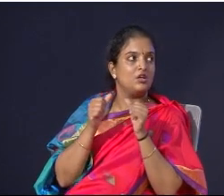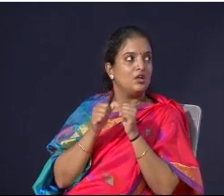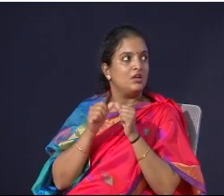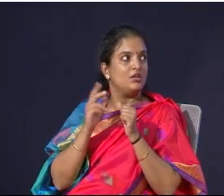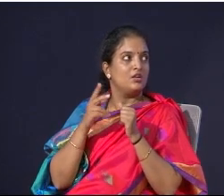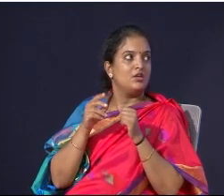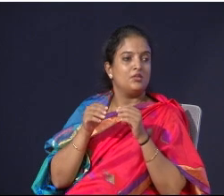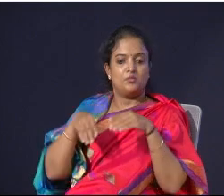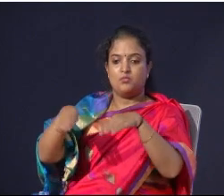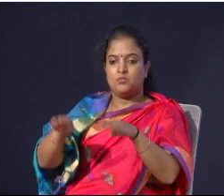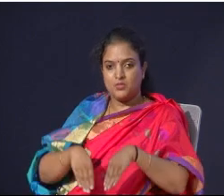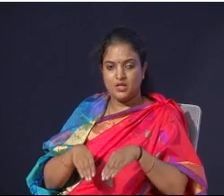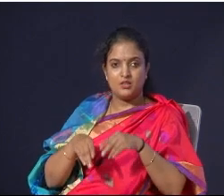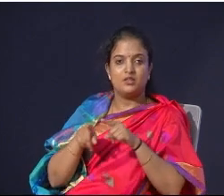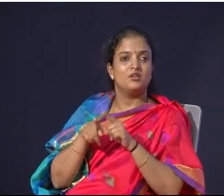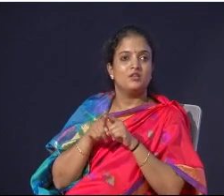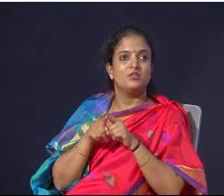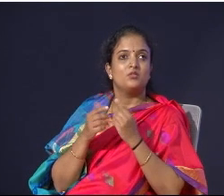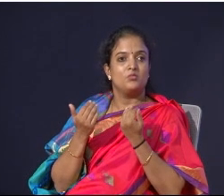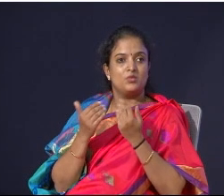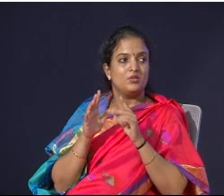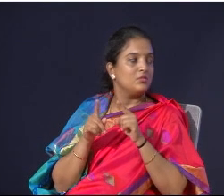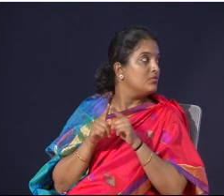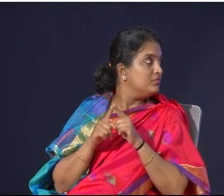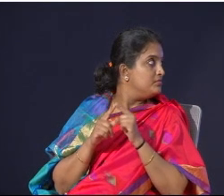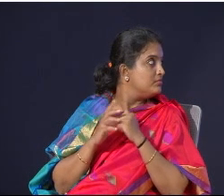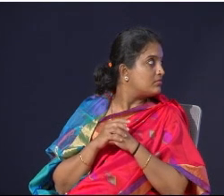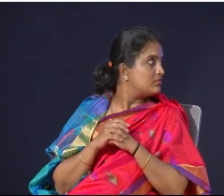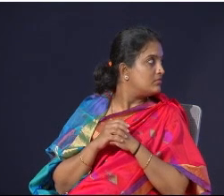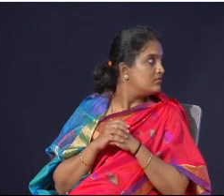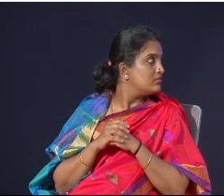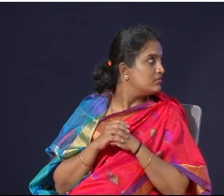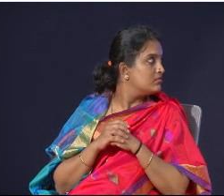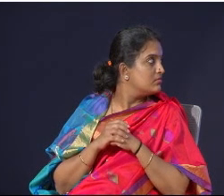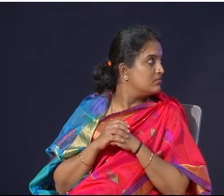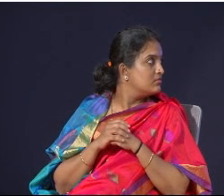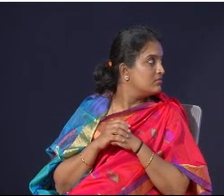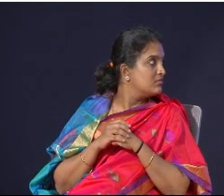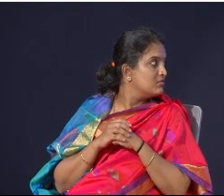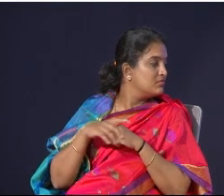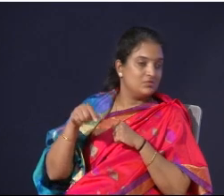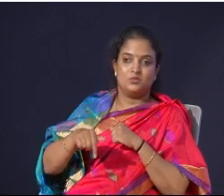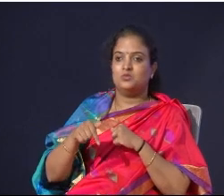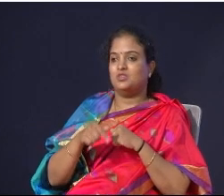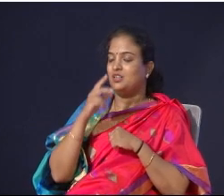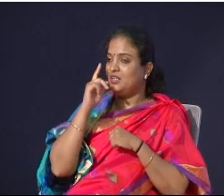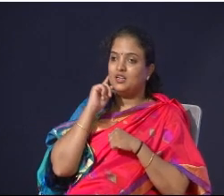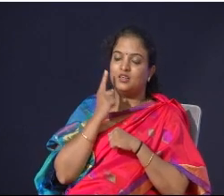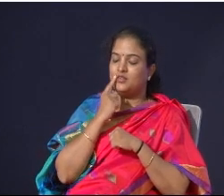do math. Okay, so vision rehabilitation helped. This is today's deaf-blind day.